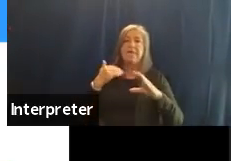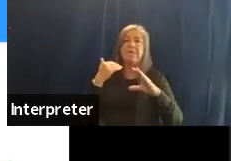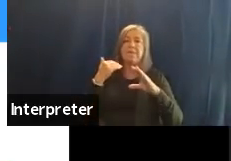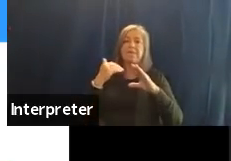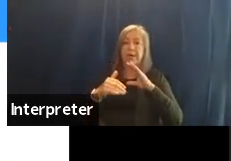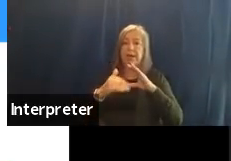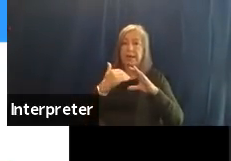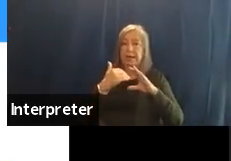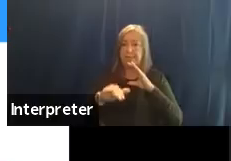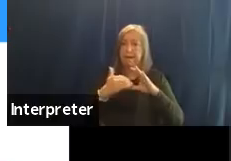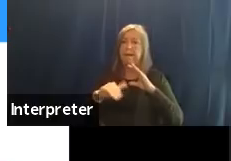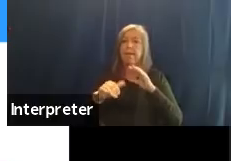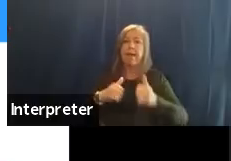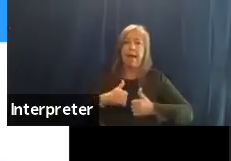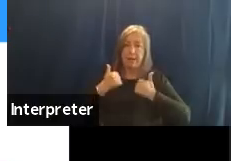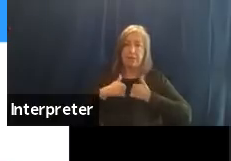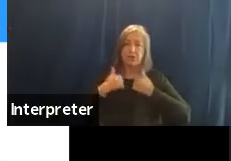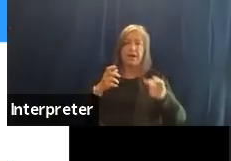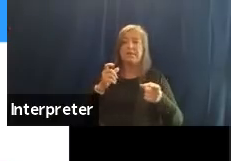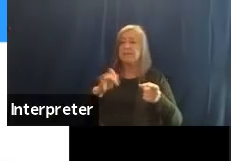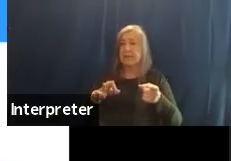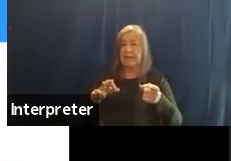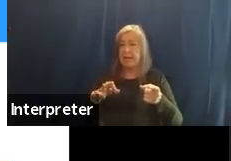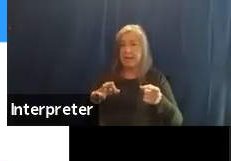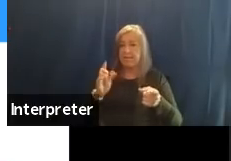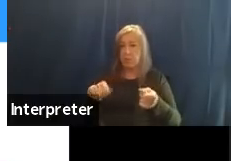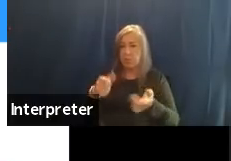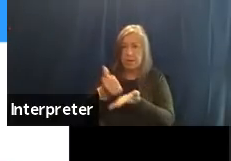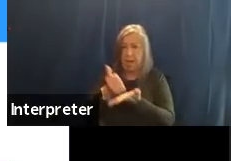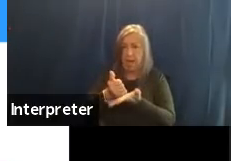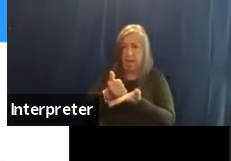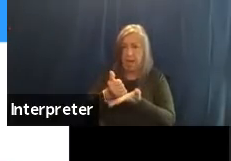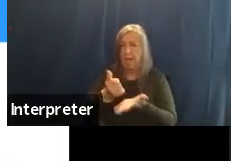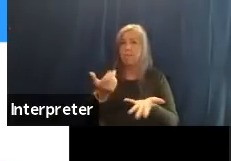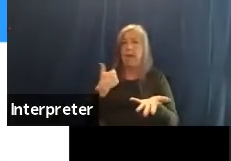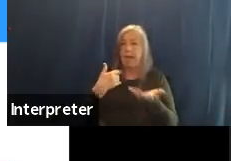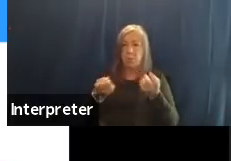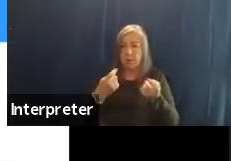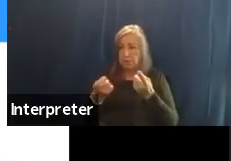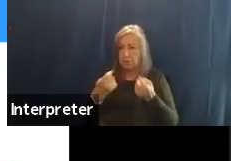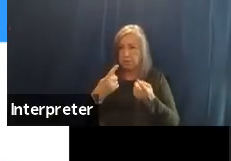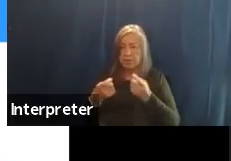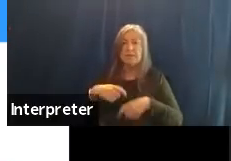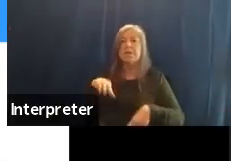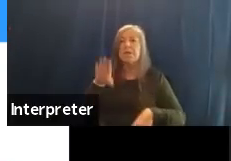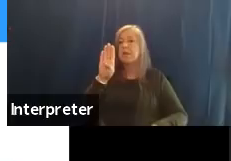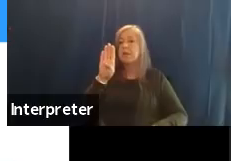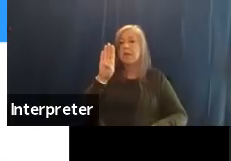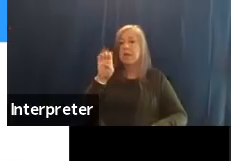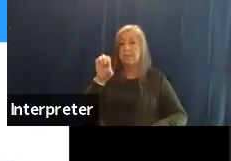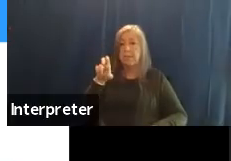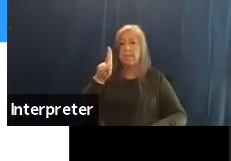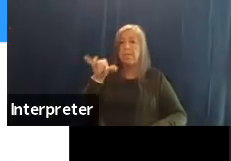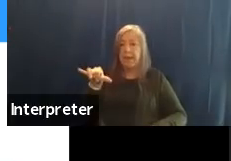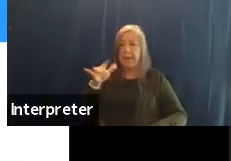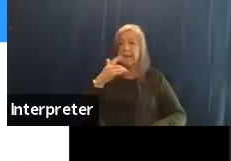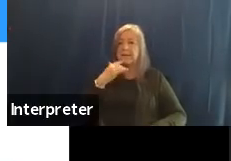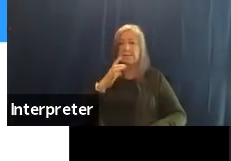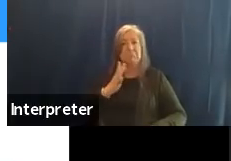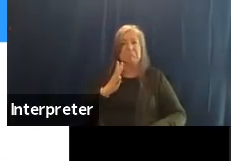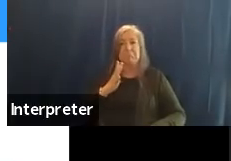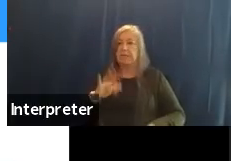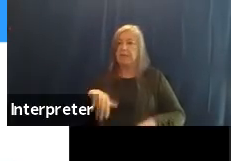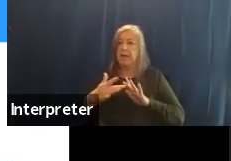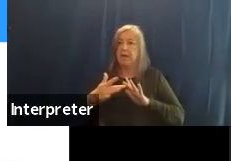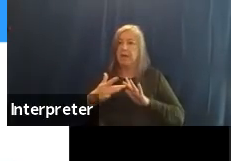healthcheckhelp@spokaneschools.org. If you have questions about the app and how that works, I know Becky is okay with you contacting her in terms of symptoms and things and trying to understand